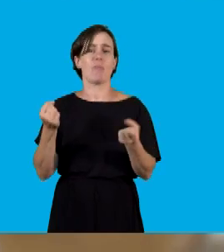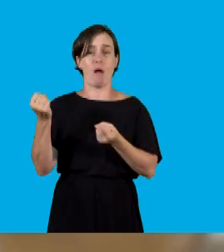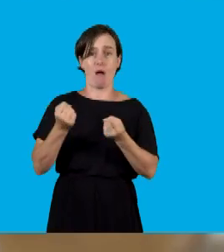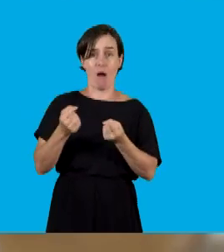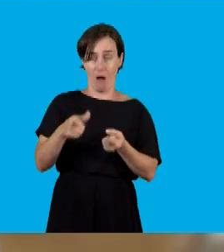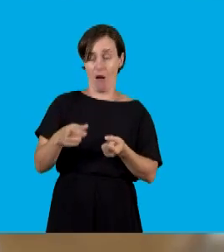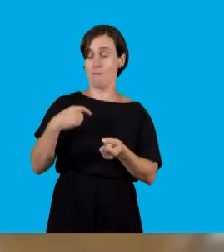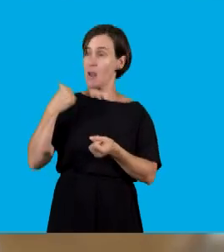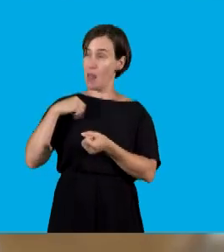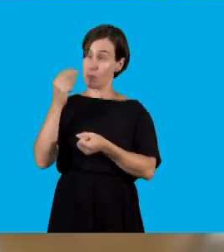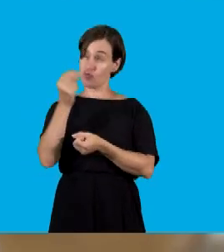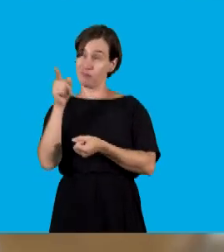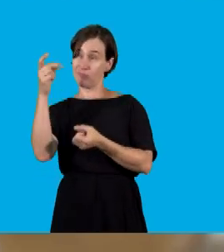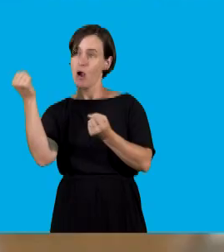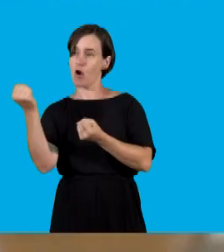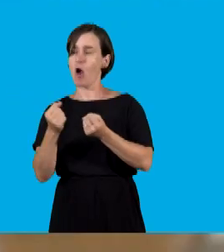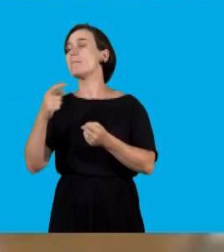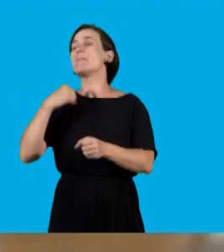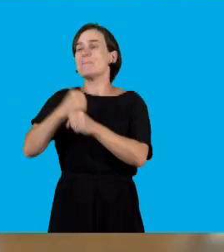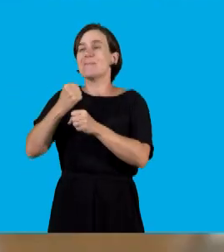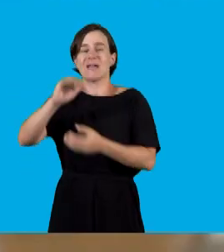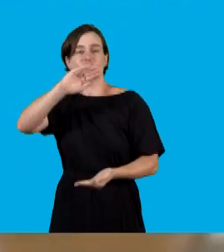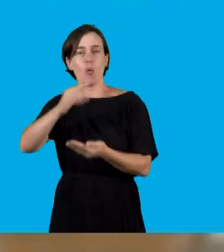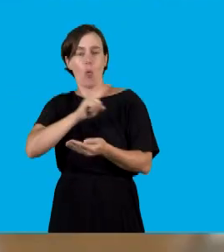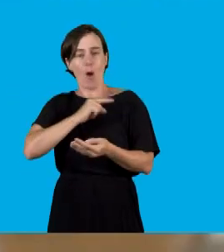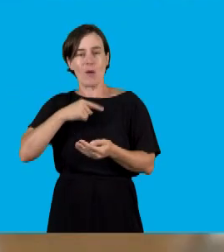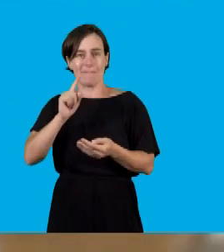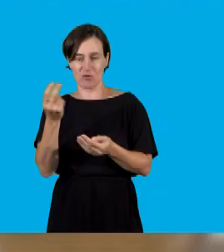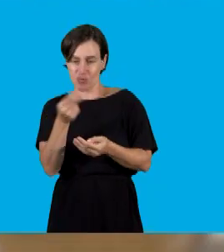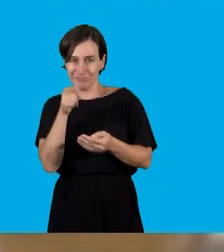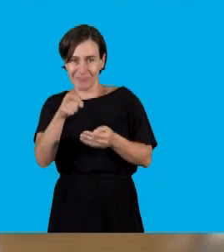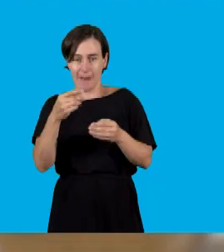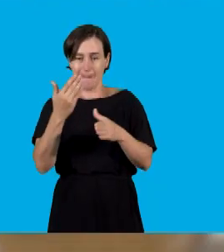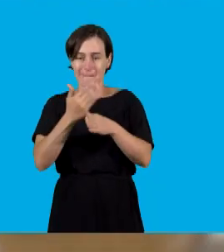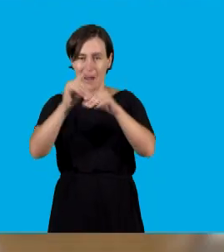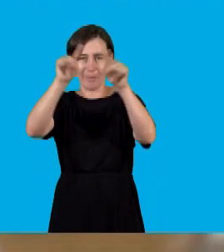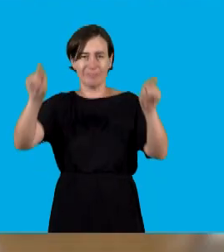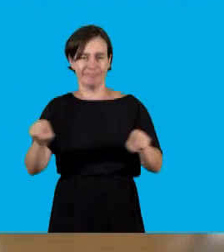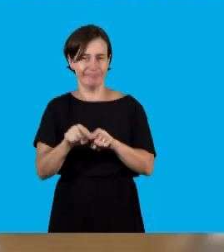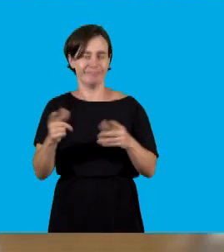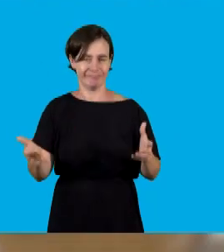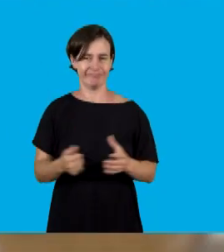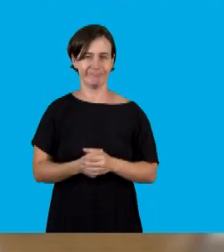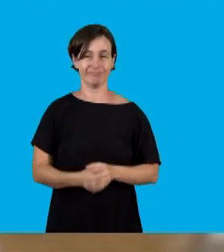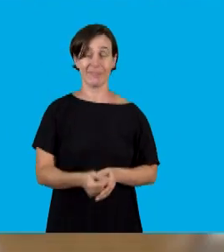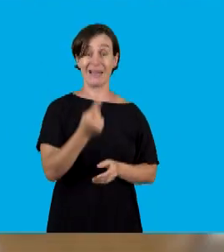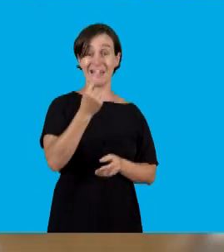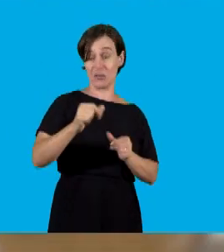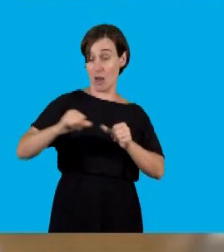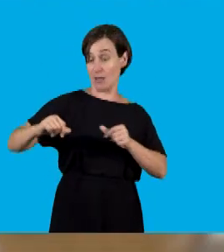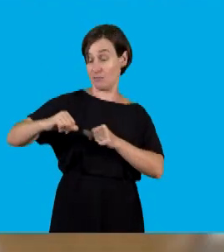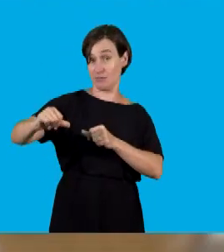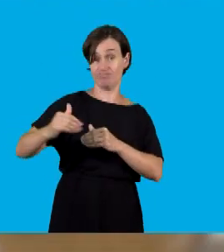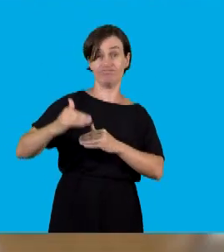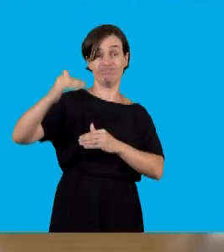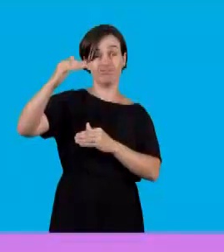paper, it's still the very same car, but then the size has been reduced so that it can fit on the drawing paper. Each dimension is either